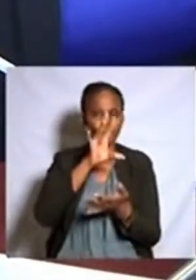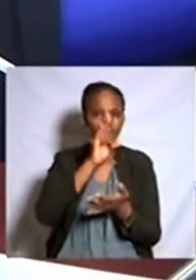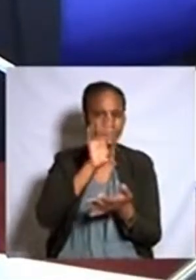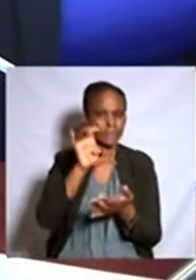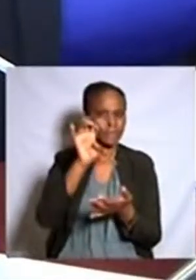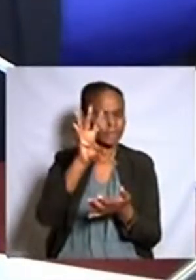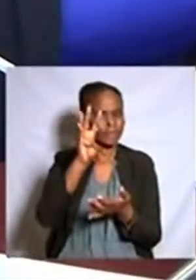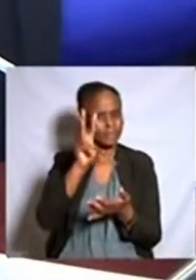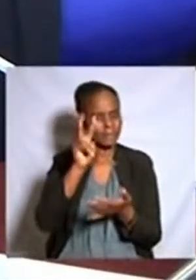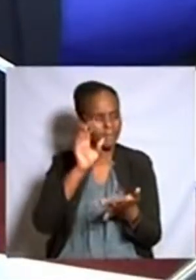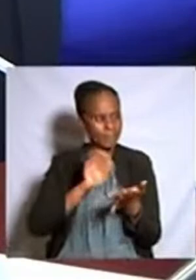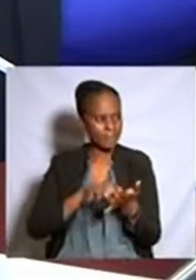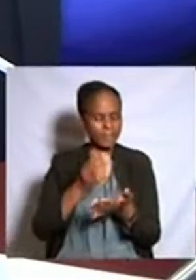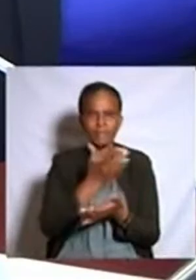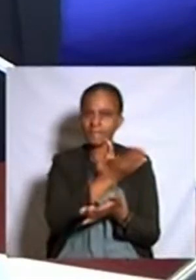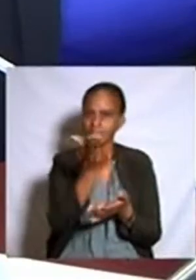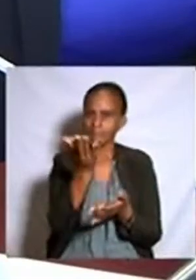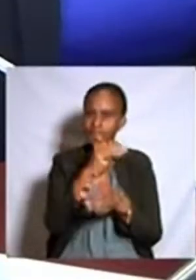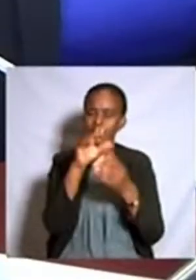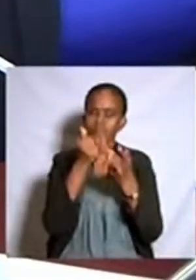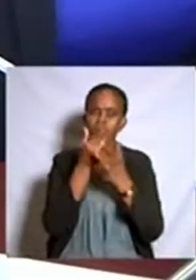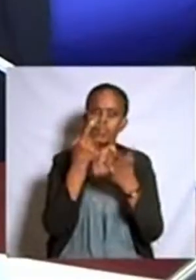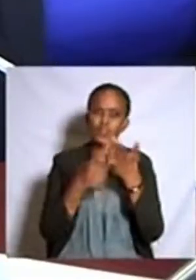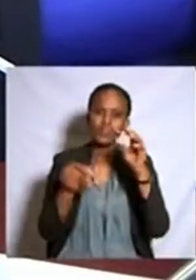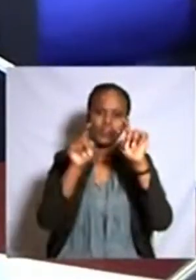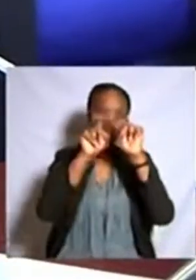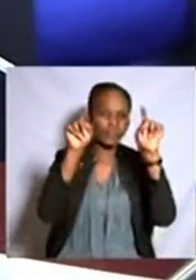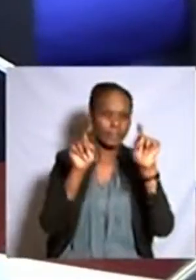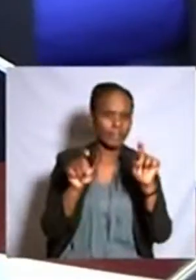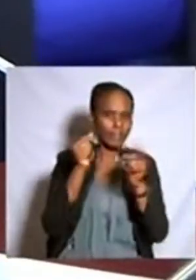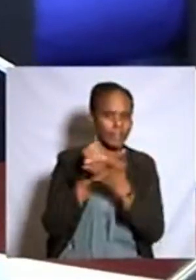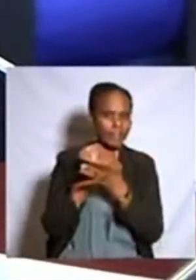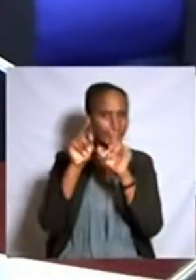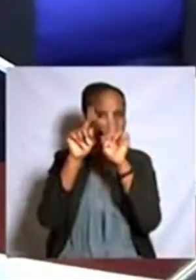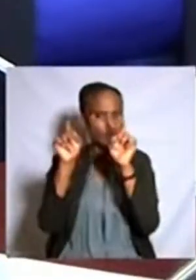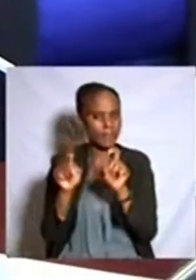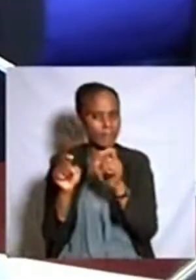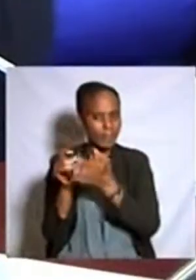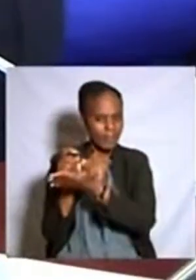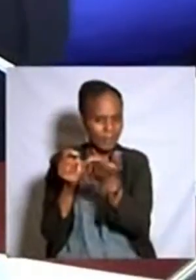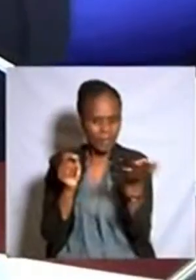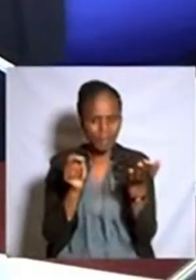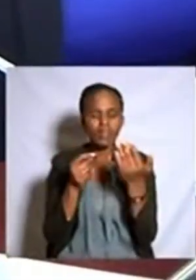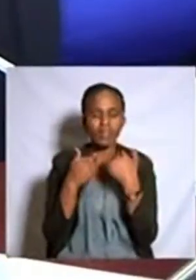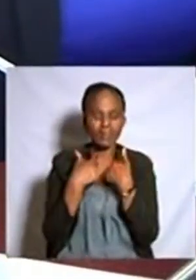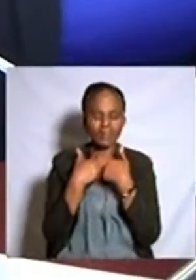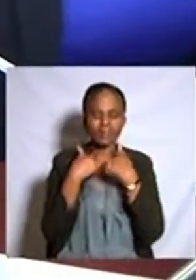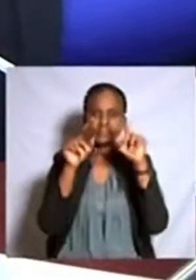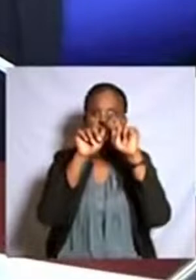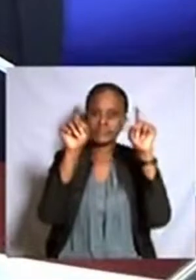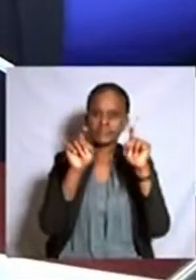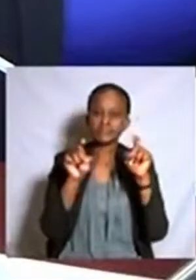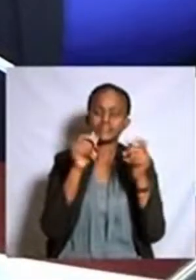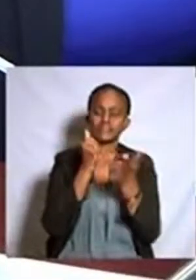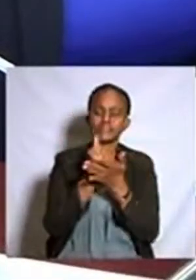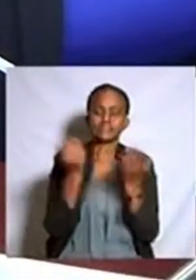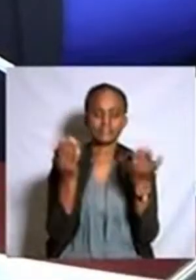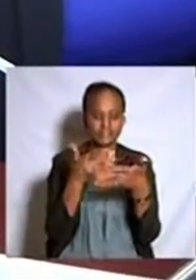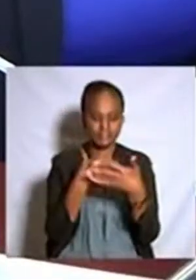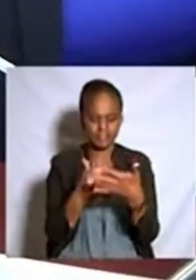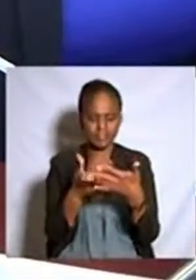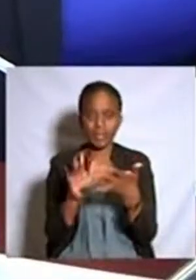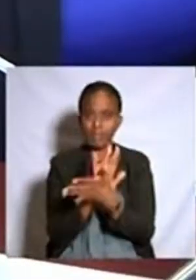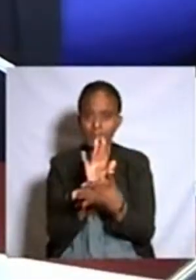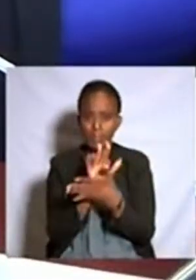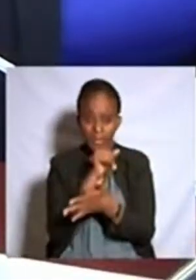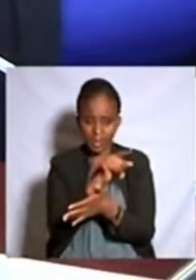3,742,000. These are all certificates. These all have certificate of title. These are